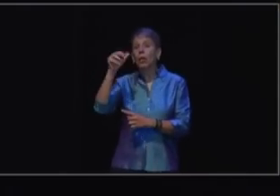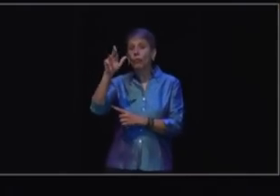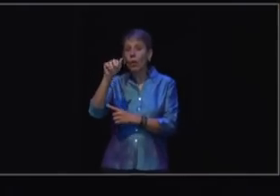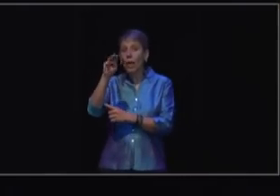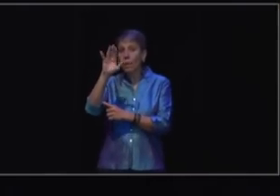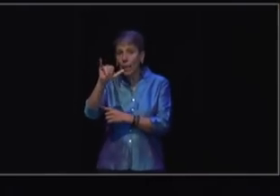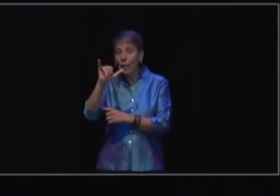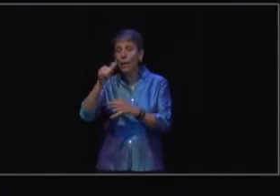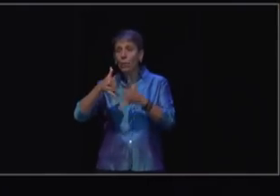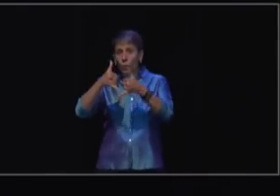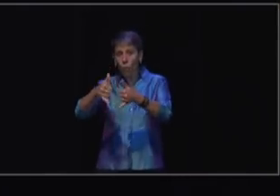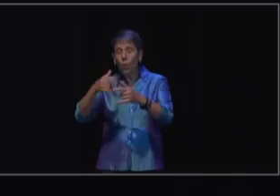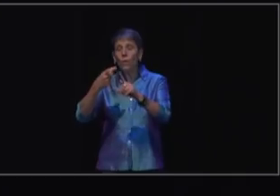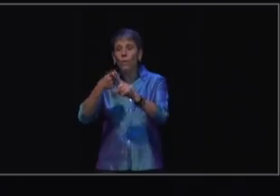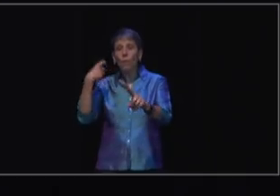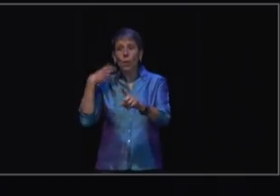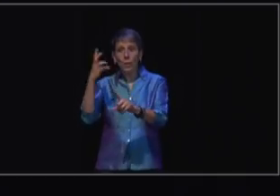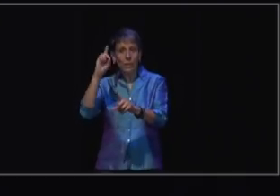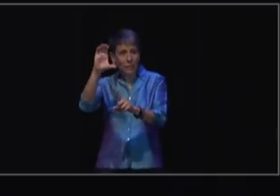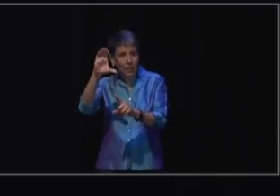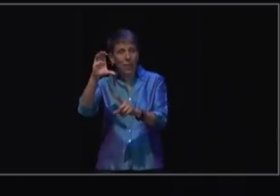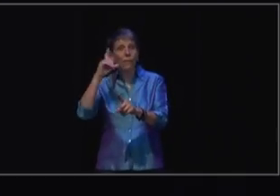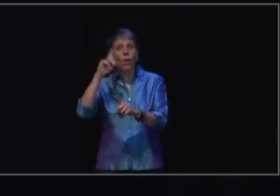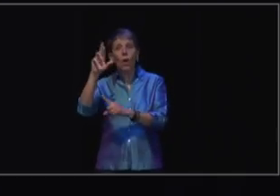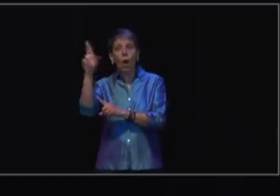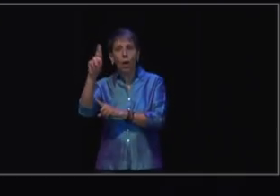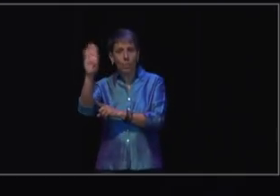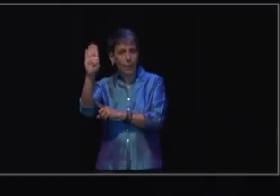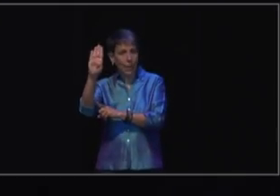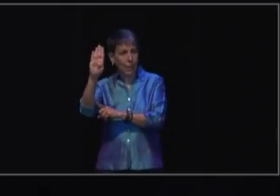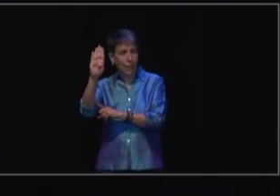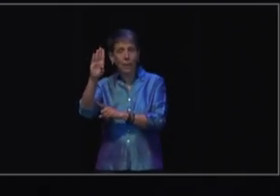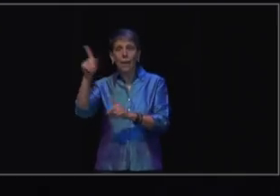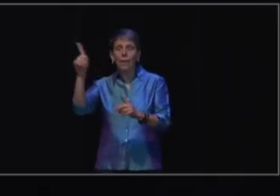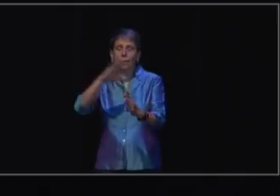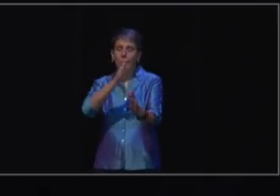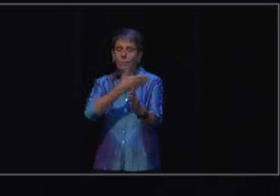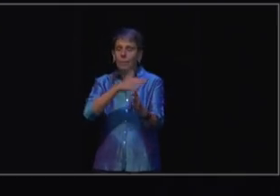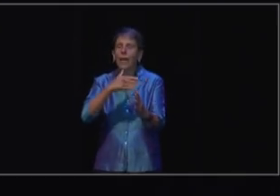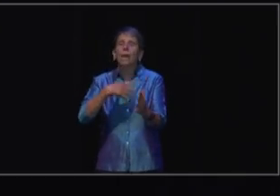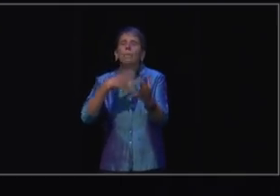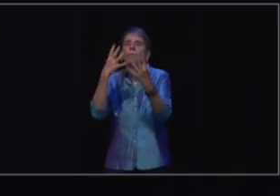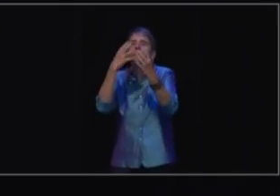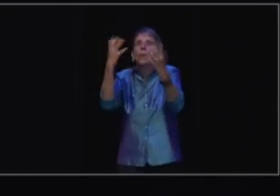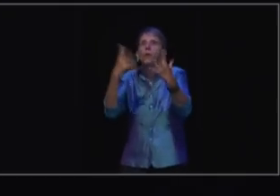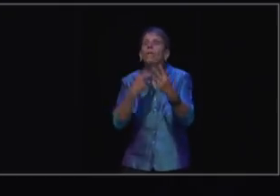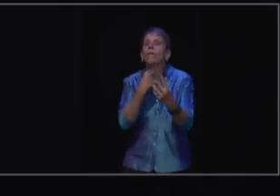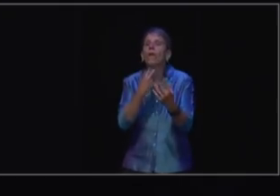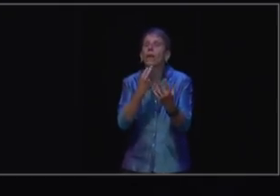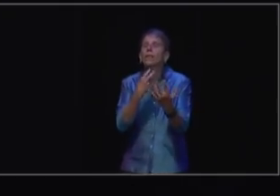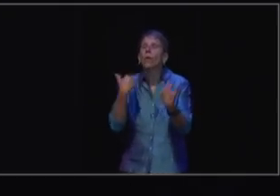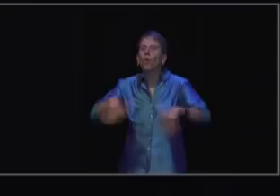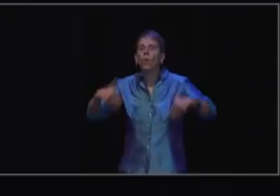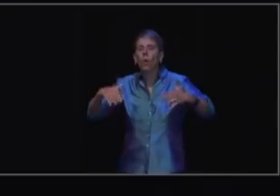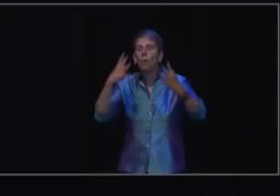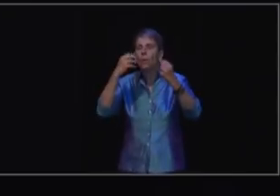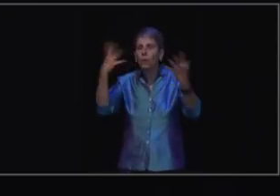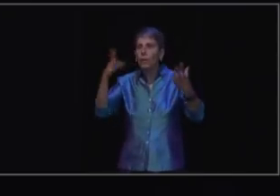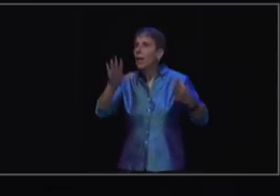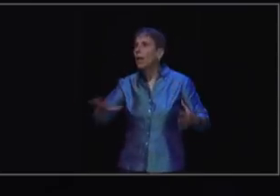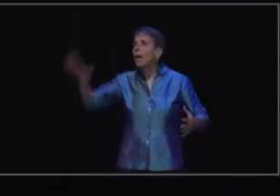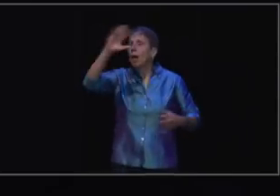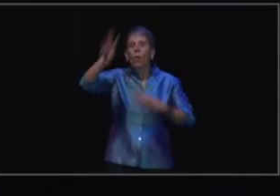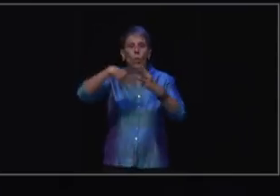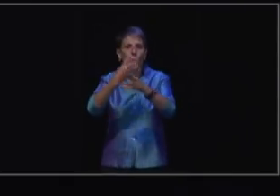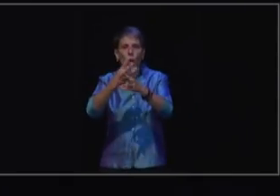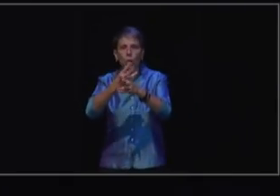D.C. Her vocal talents, breathtaking live performances, and songwriting have generated global excitement. I